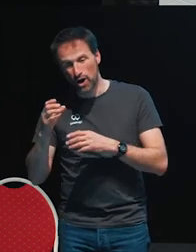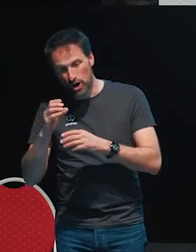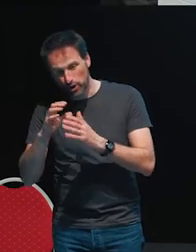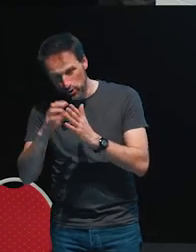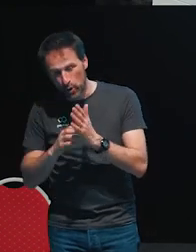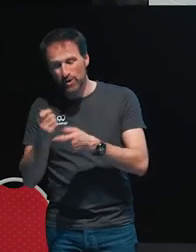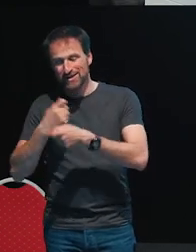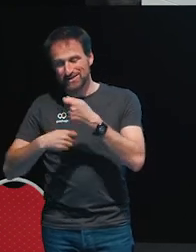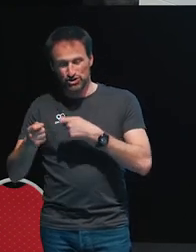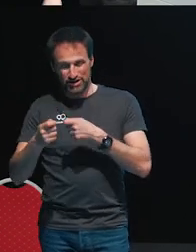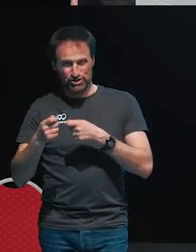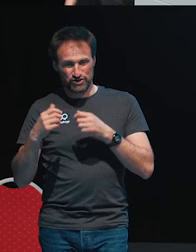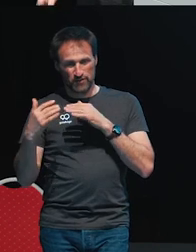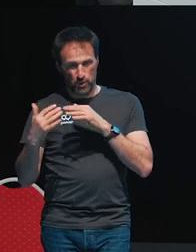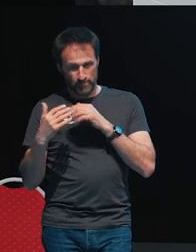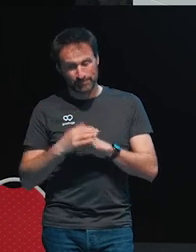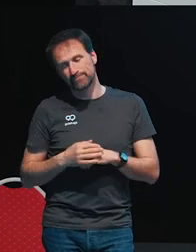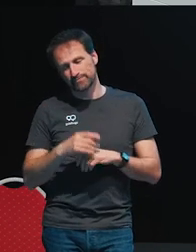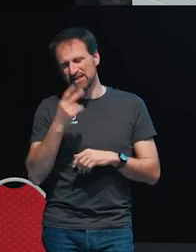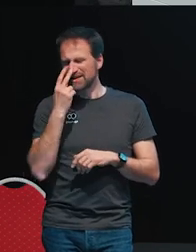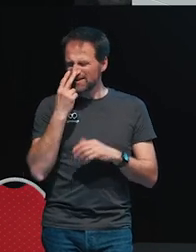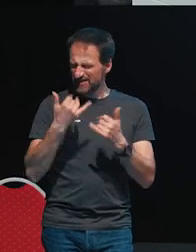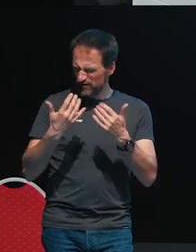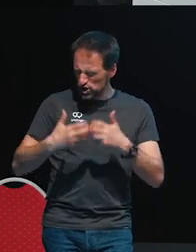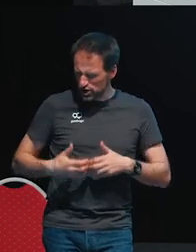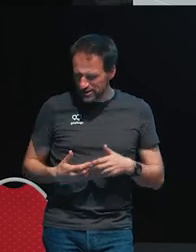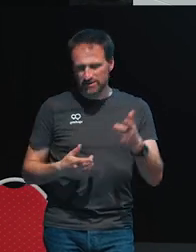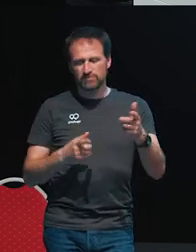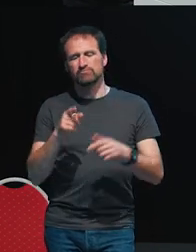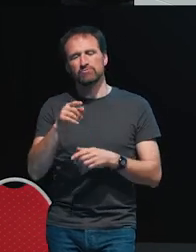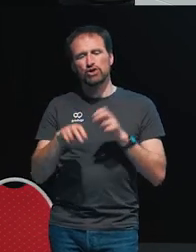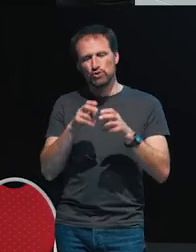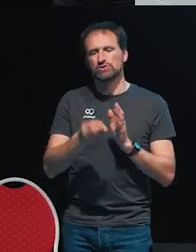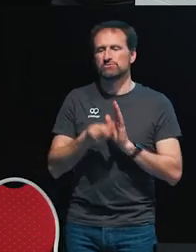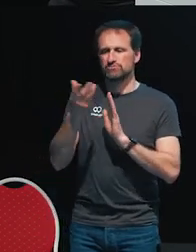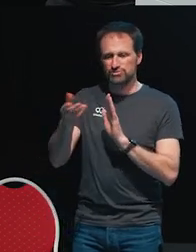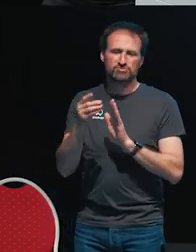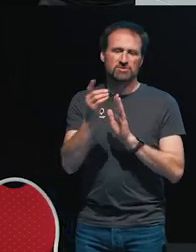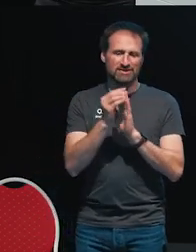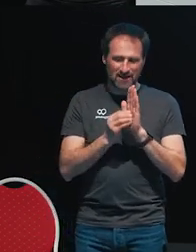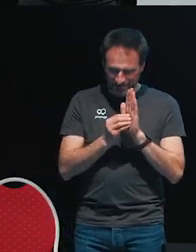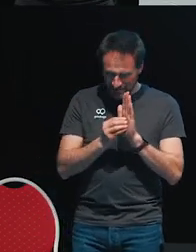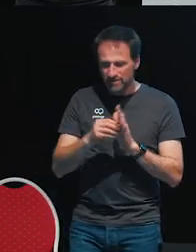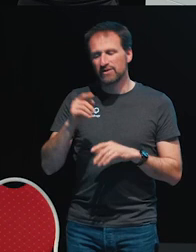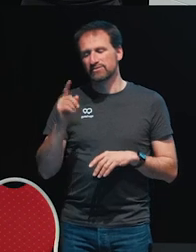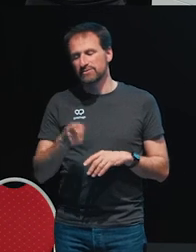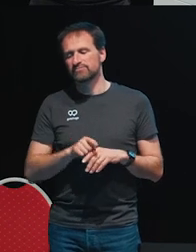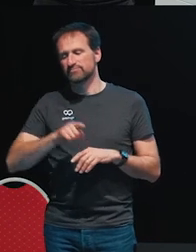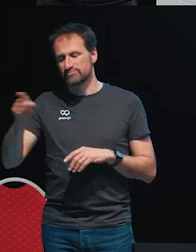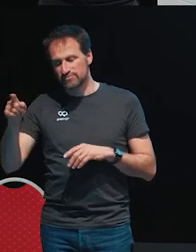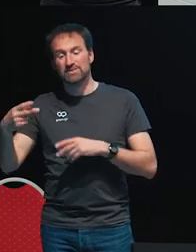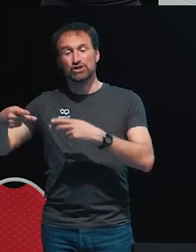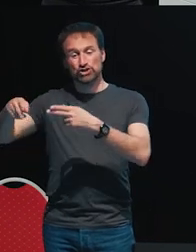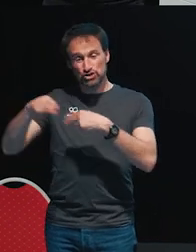this. You provide your credentials, your username and password, together with a code challenge to your authorization server. It will